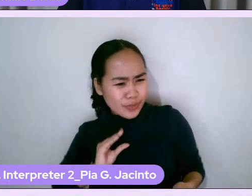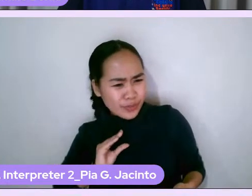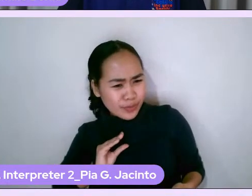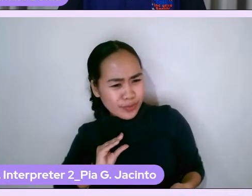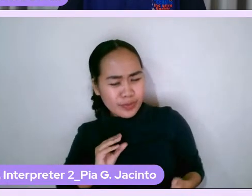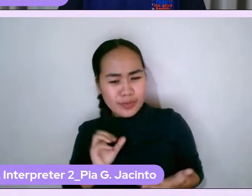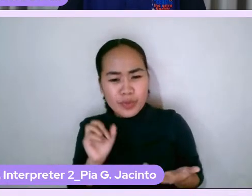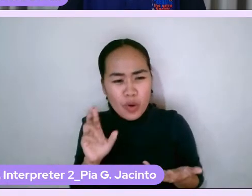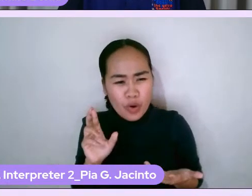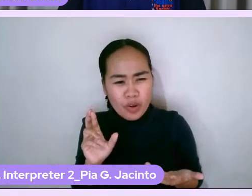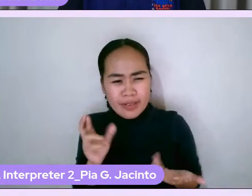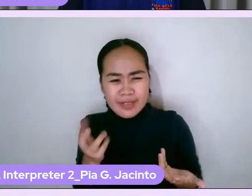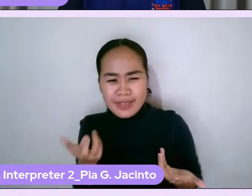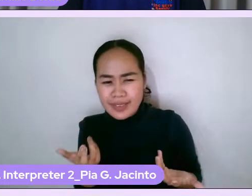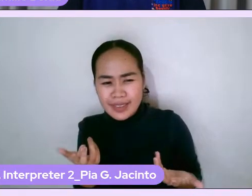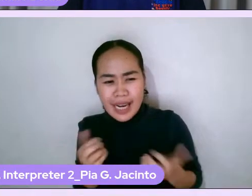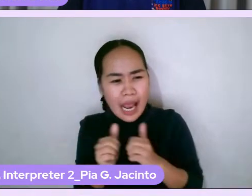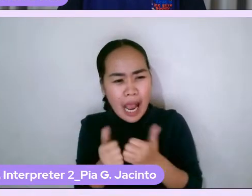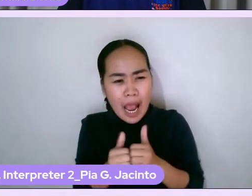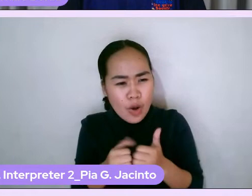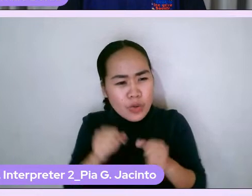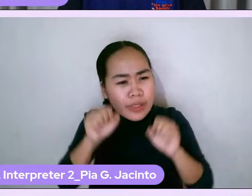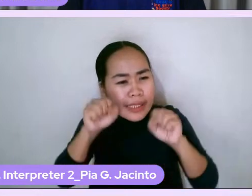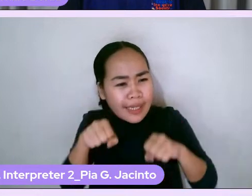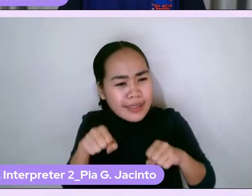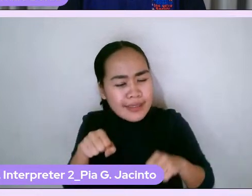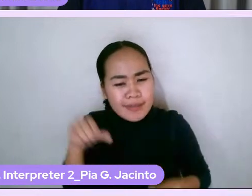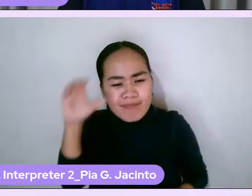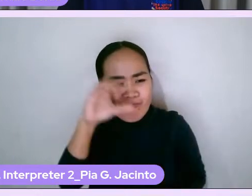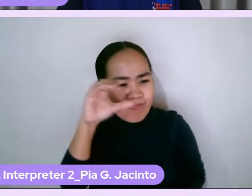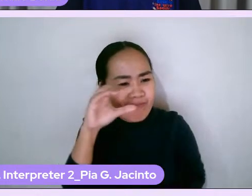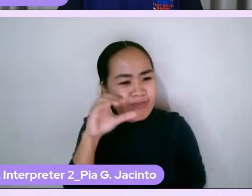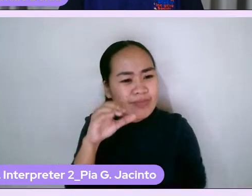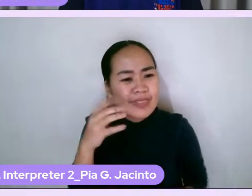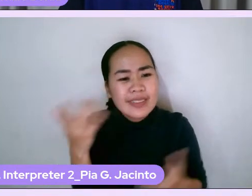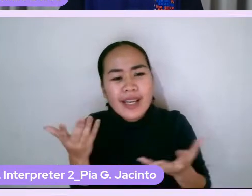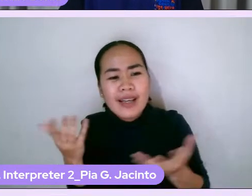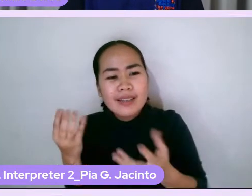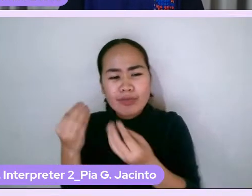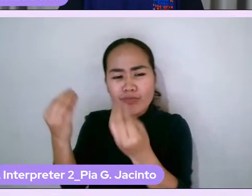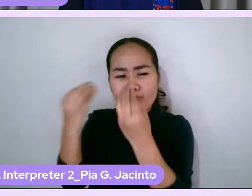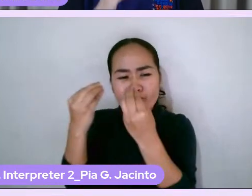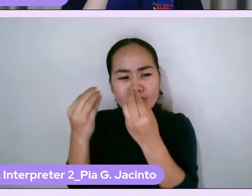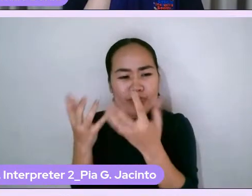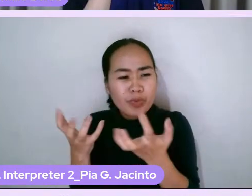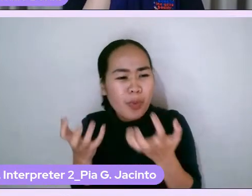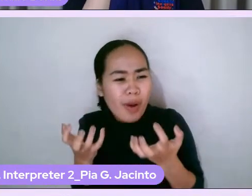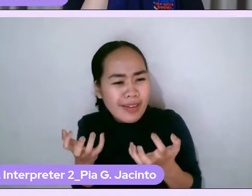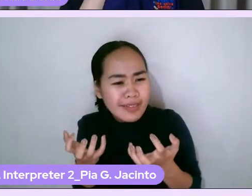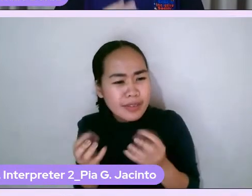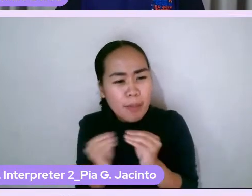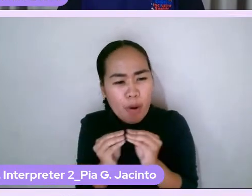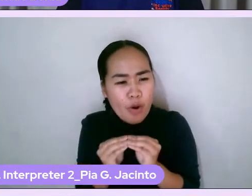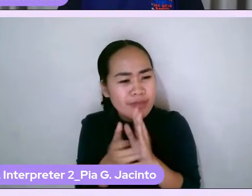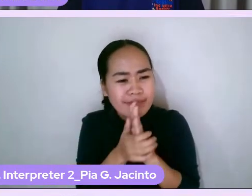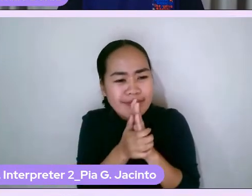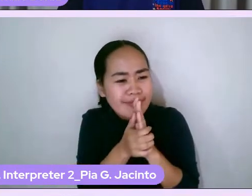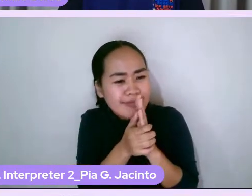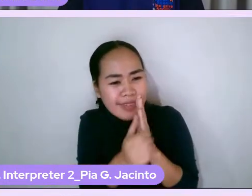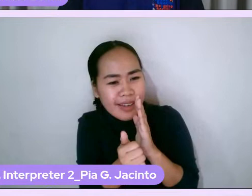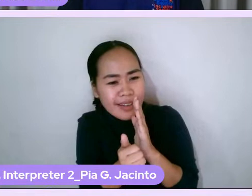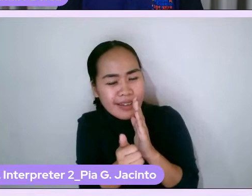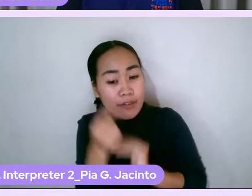advantage to find mentor, to learn, to upskill, and para